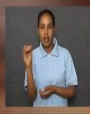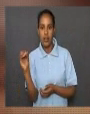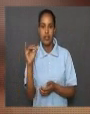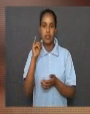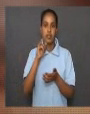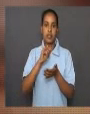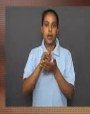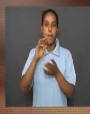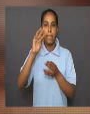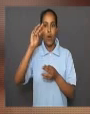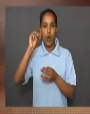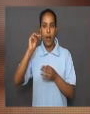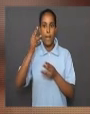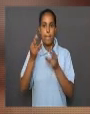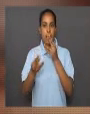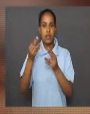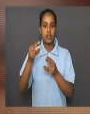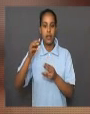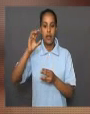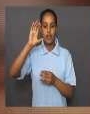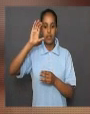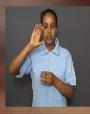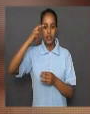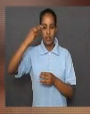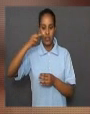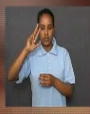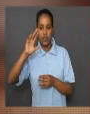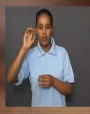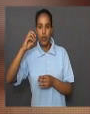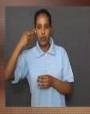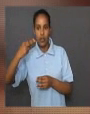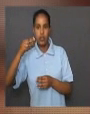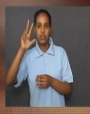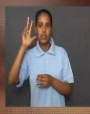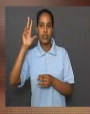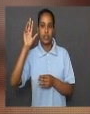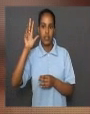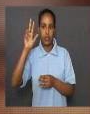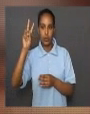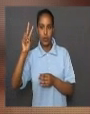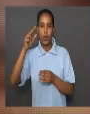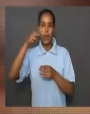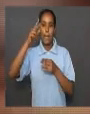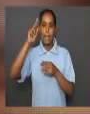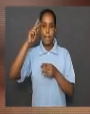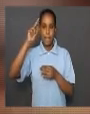that the molar mass of methanol is 32 grams per